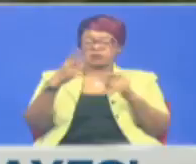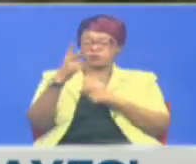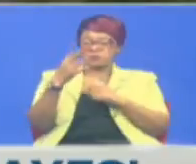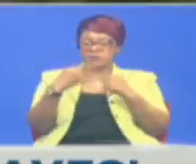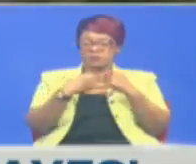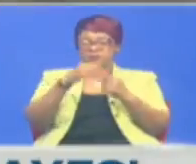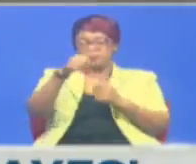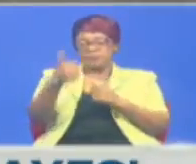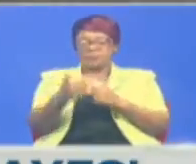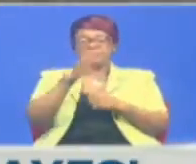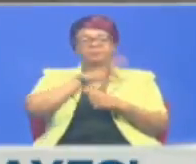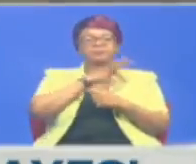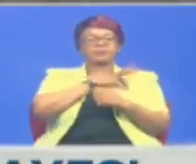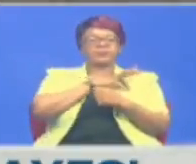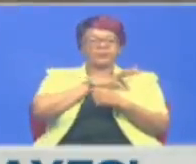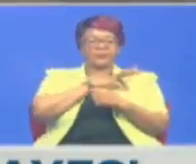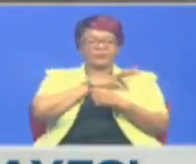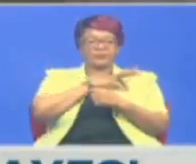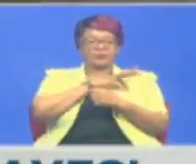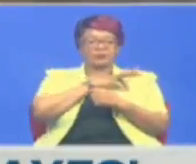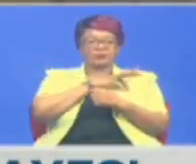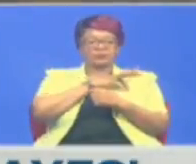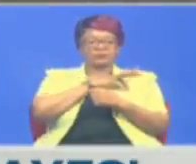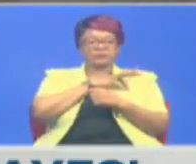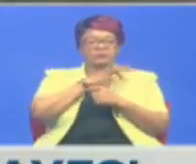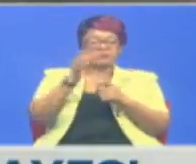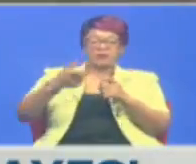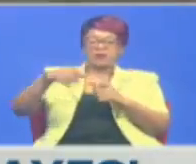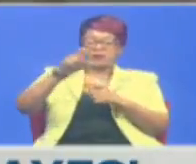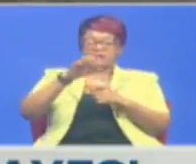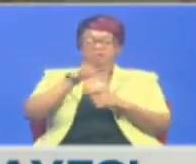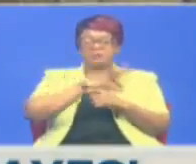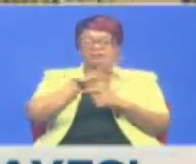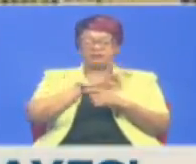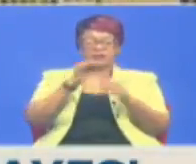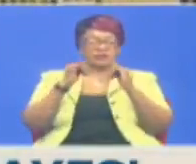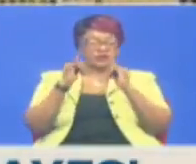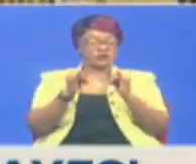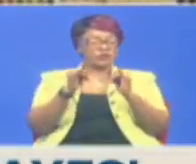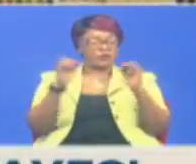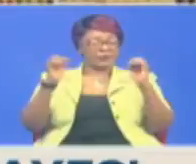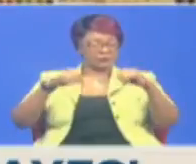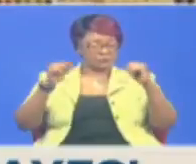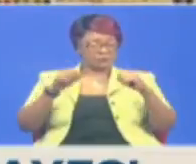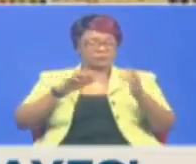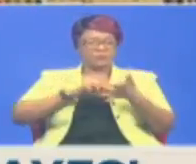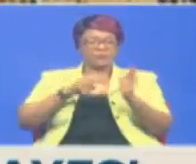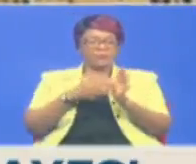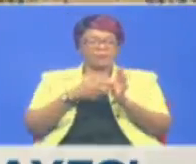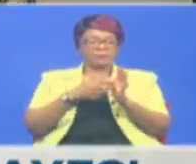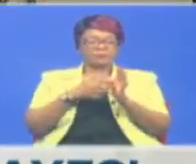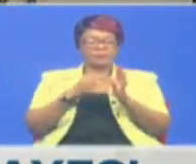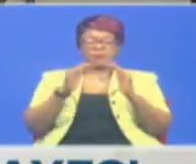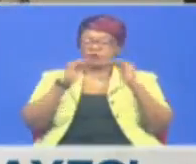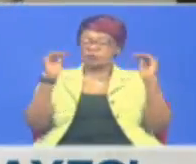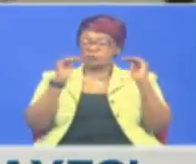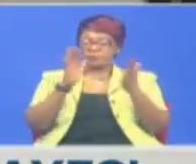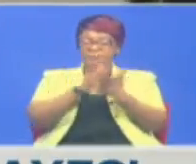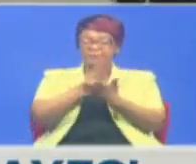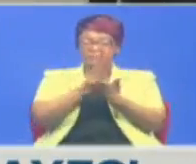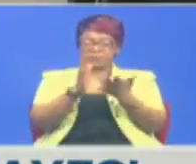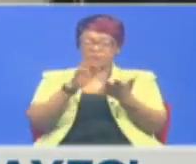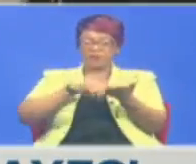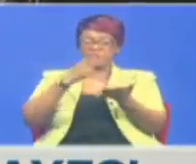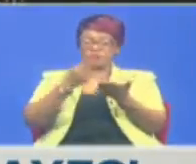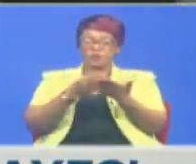others gaining. An added benefit in the new agreement is that the equitable shareable revenue will stand